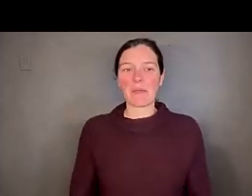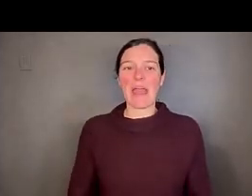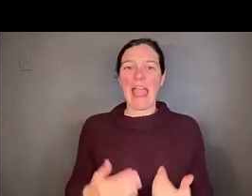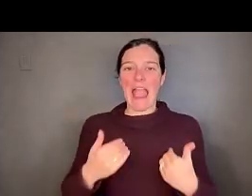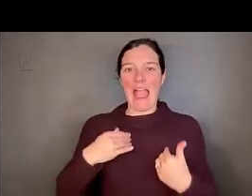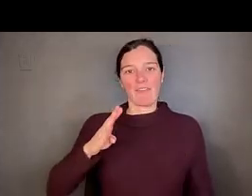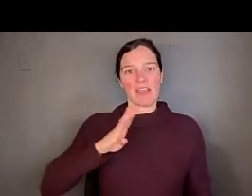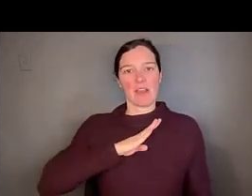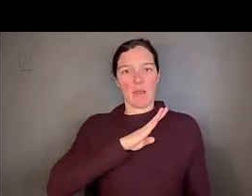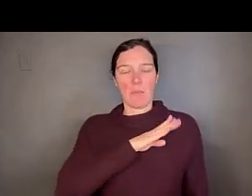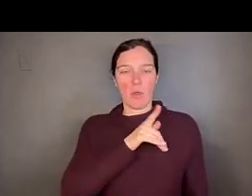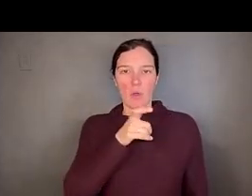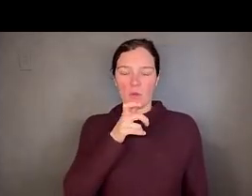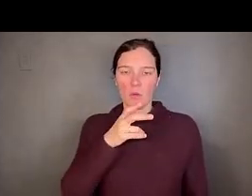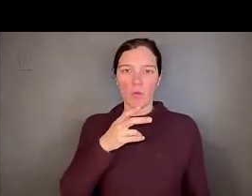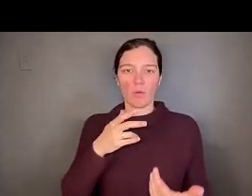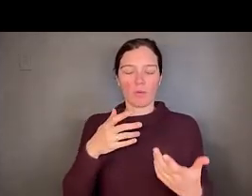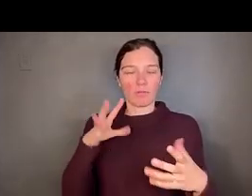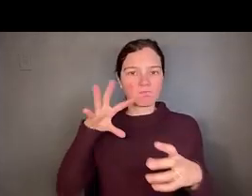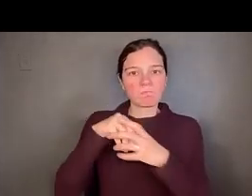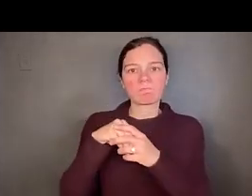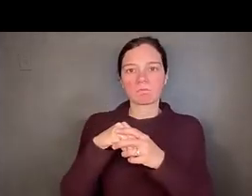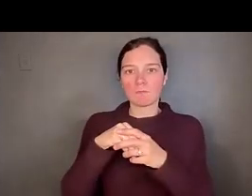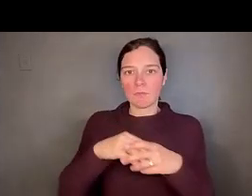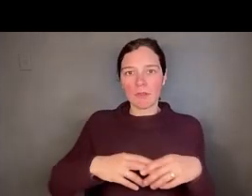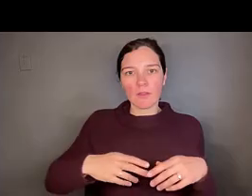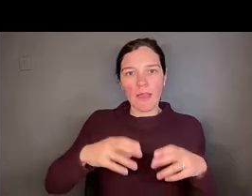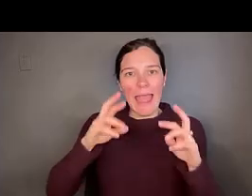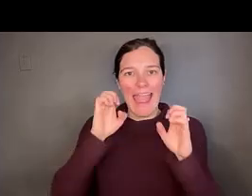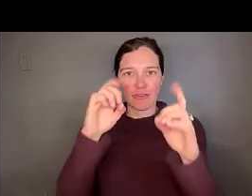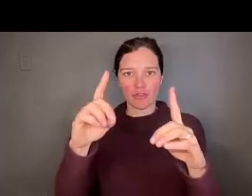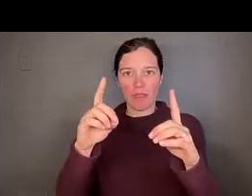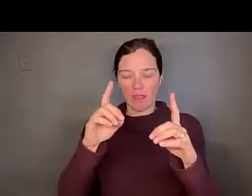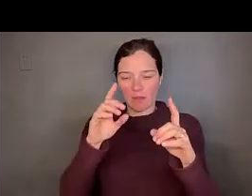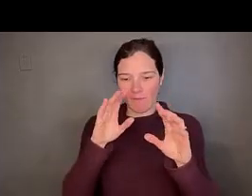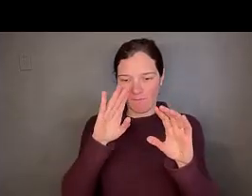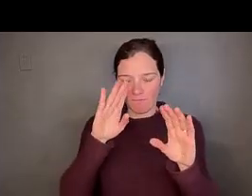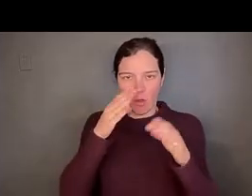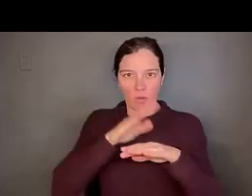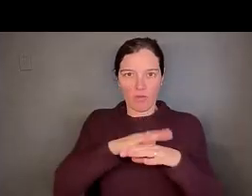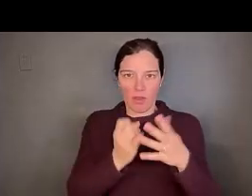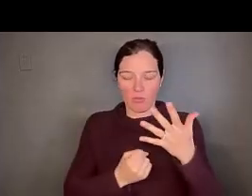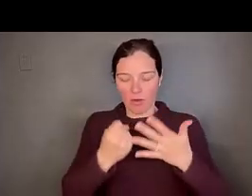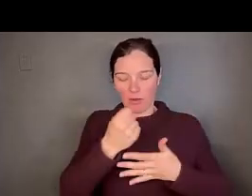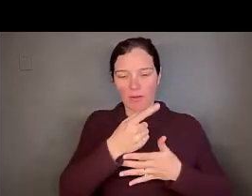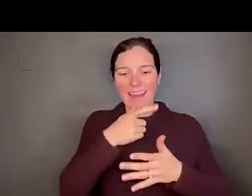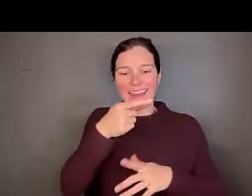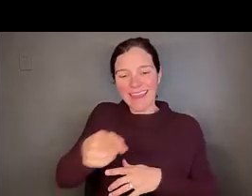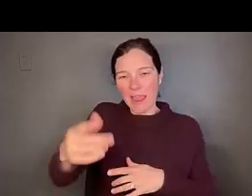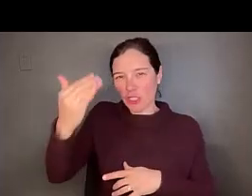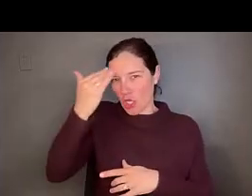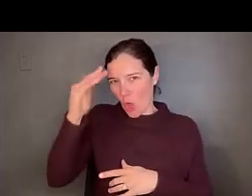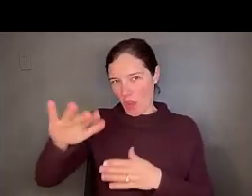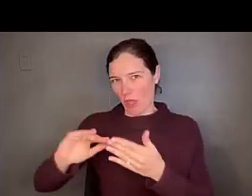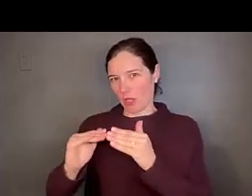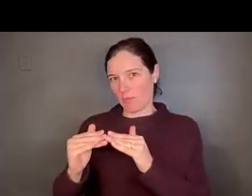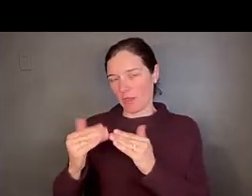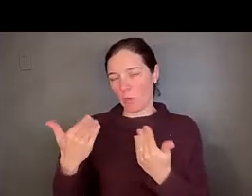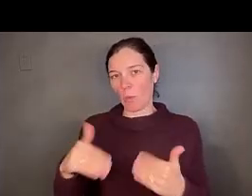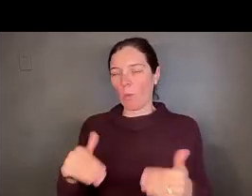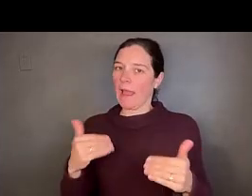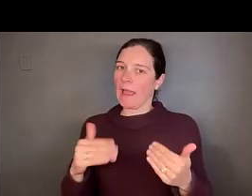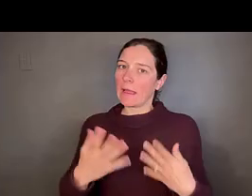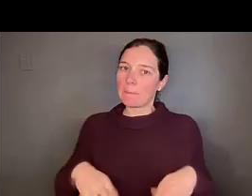board that's highly engaged, educated, and focused on the right things, and comes from and knows your community, tremendously